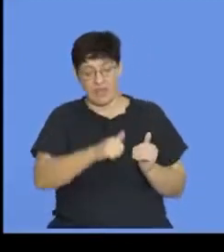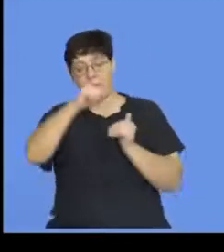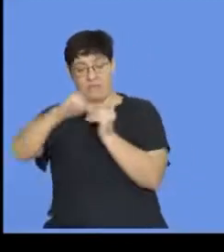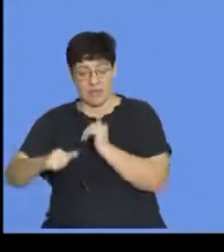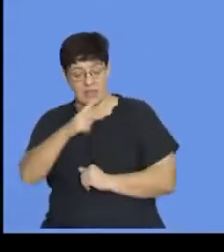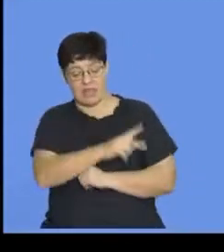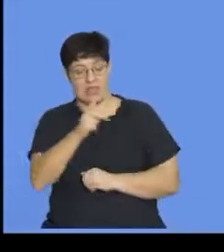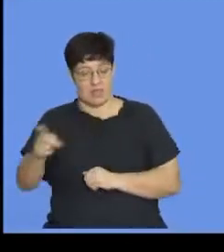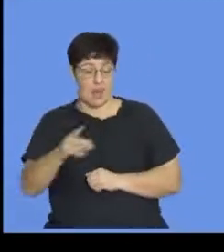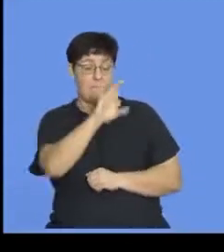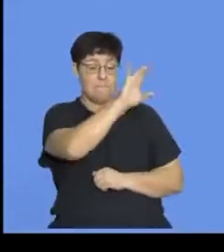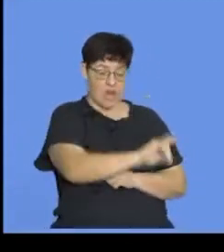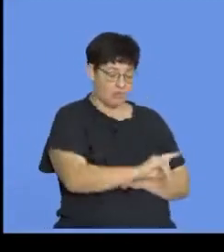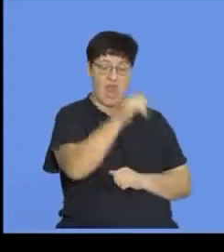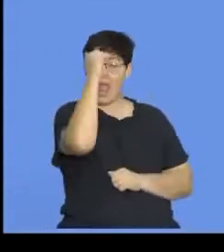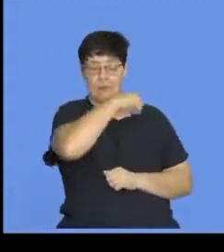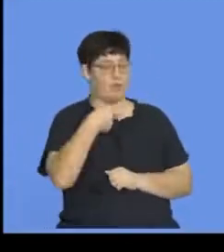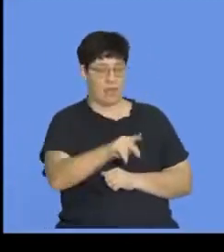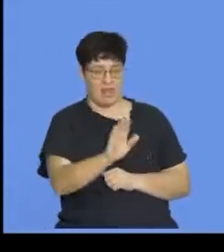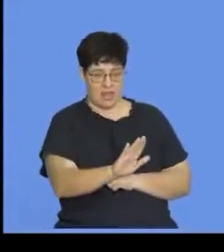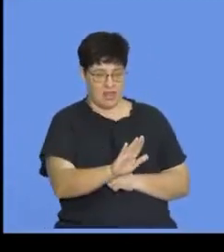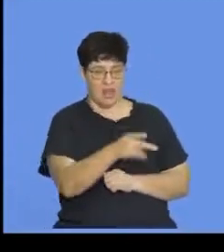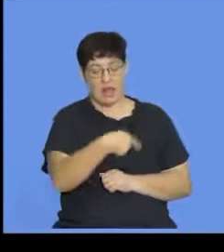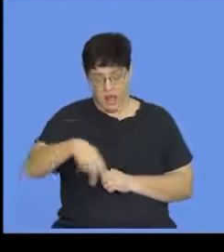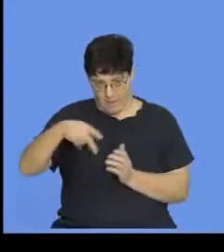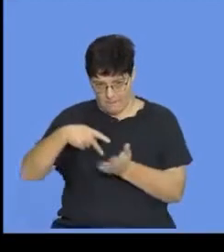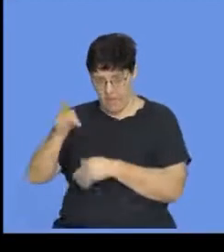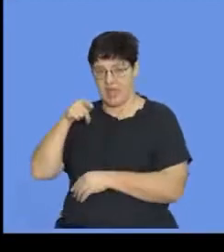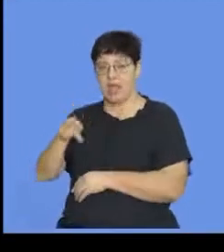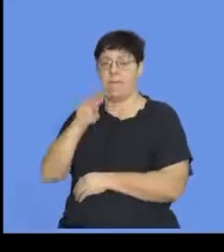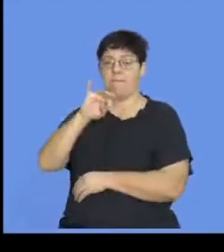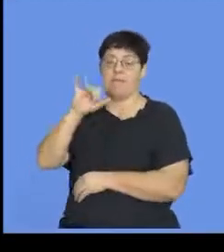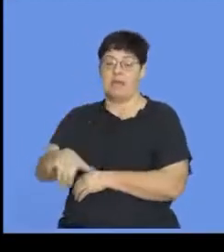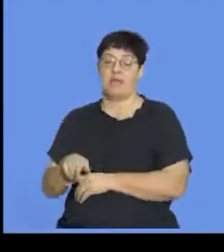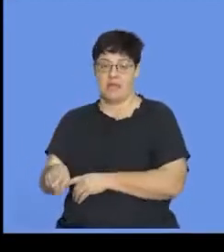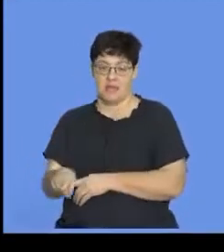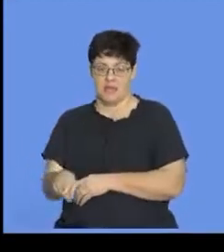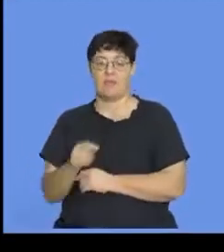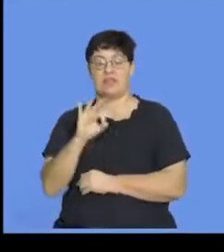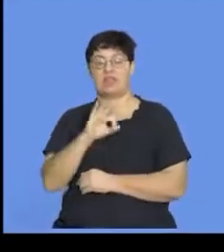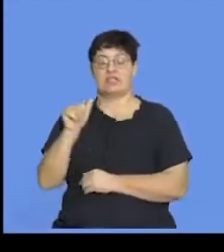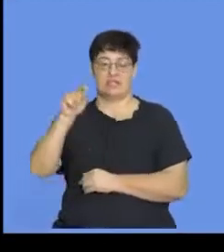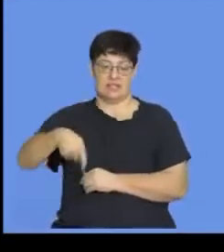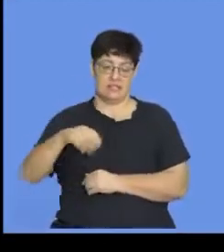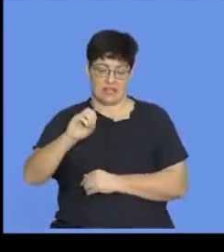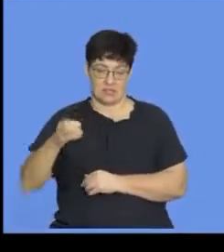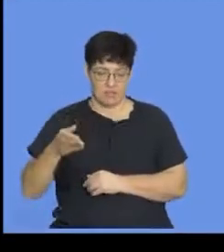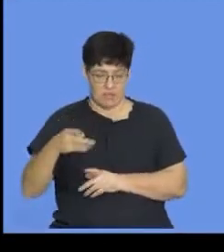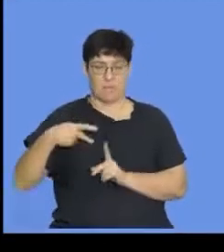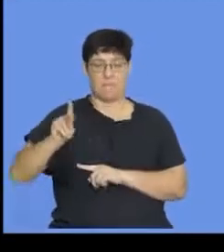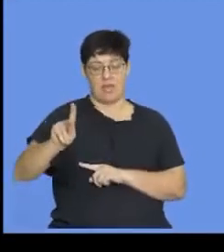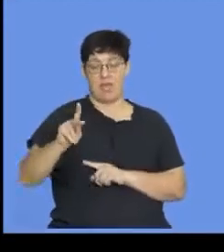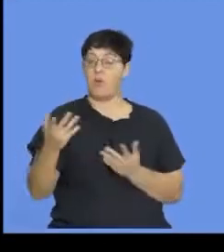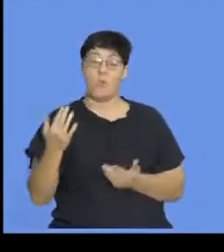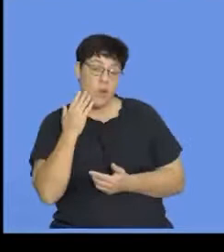I will not pay him in April or her in April, I'll pay the amount in May. There's my 36,000 that will be paid in